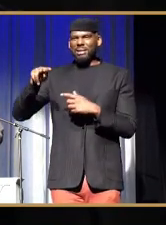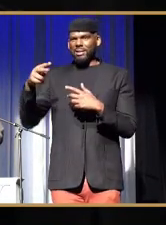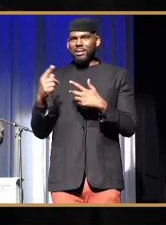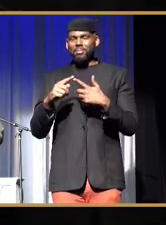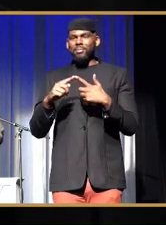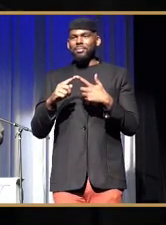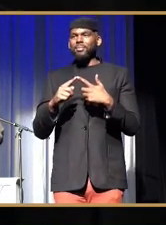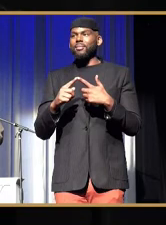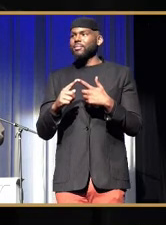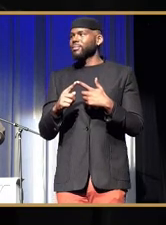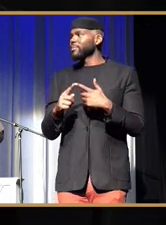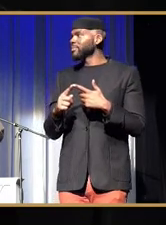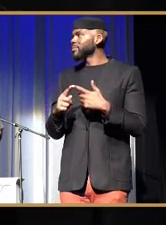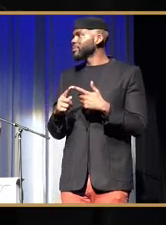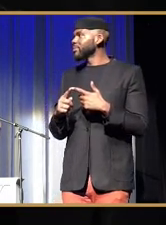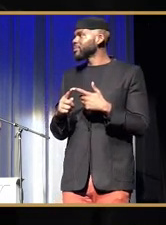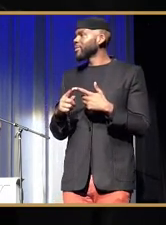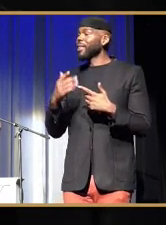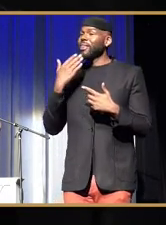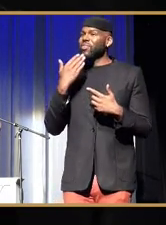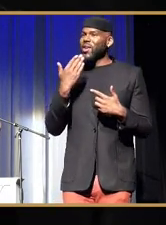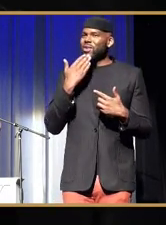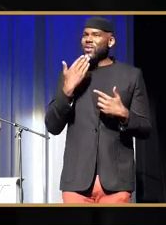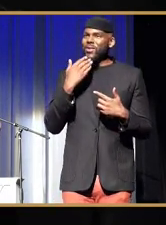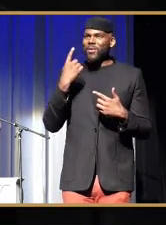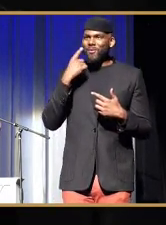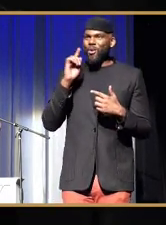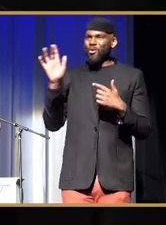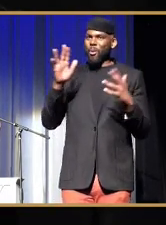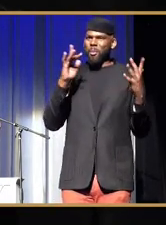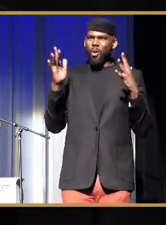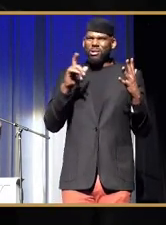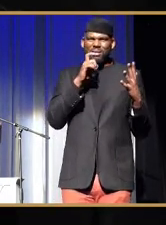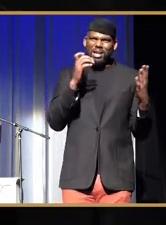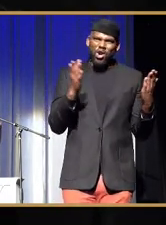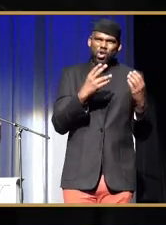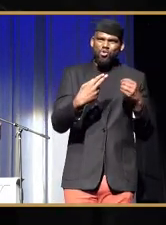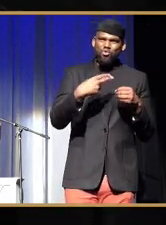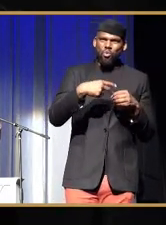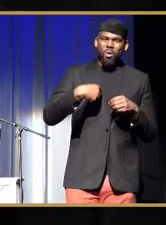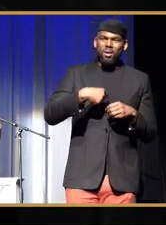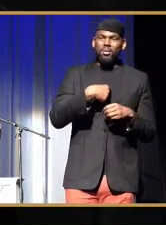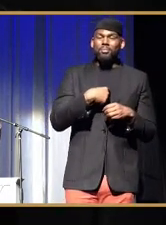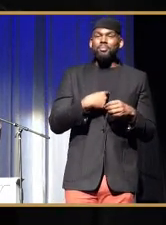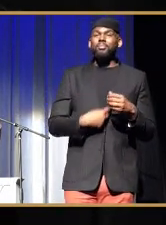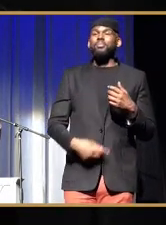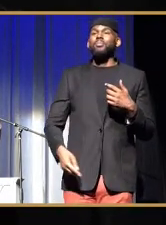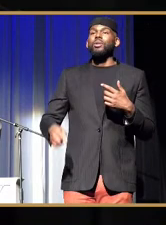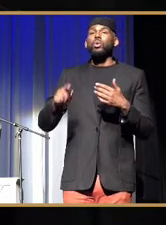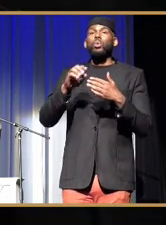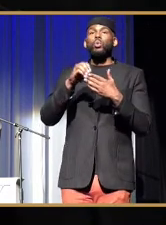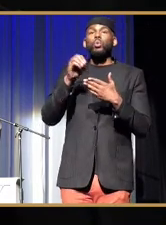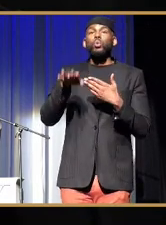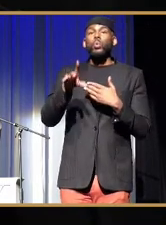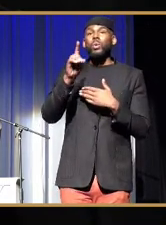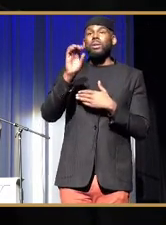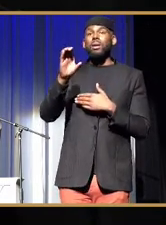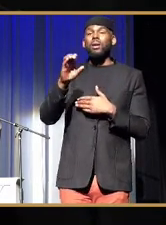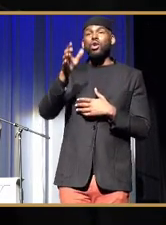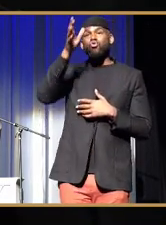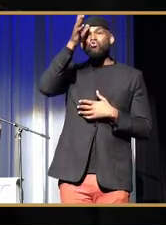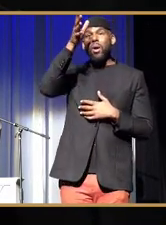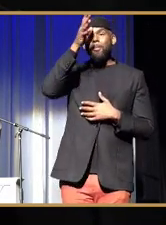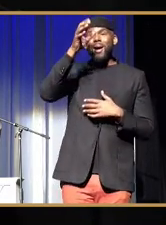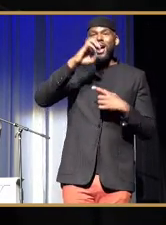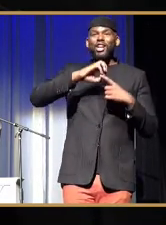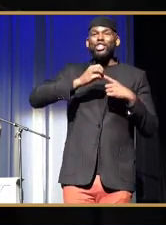Fortunately, Chelsea couldn't join us, but thank you for your applause. The student doc runner-up is Grandpa Cherry